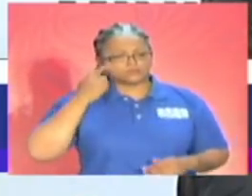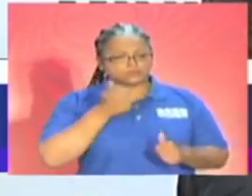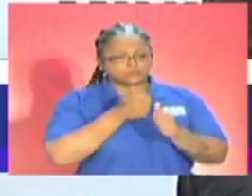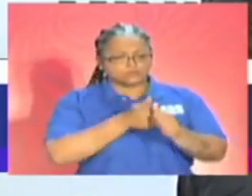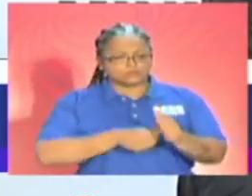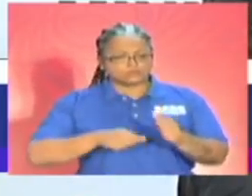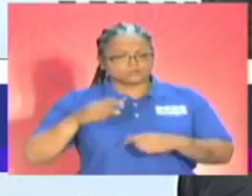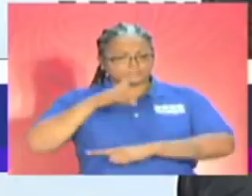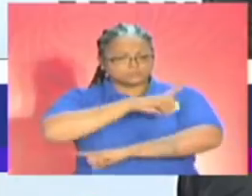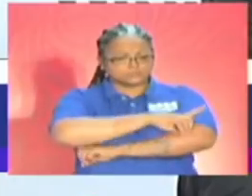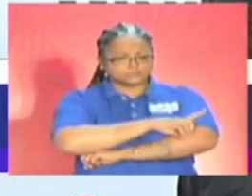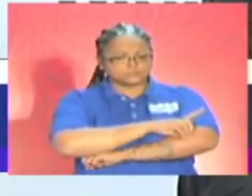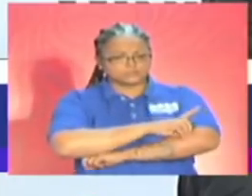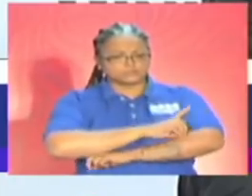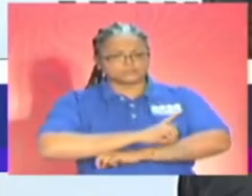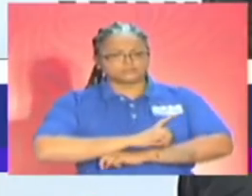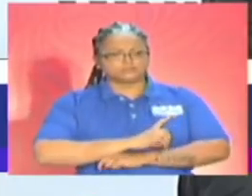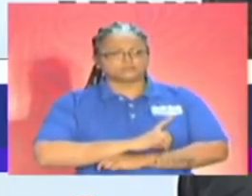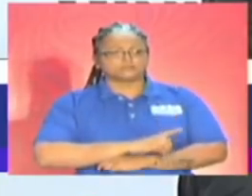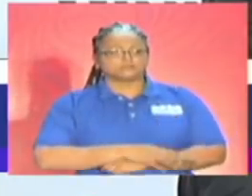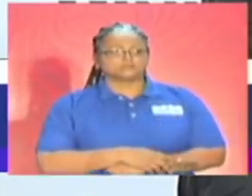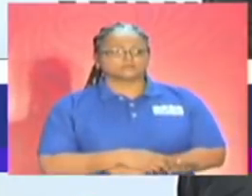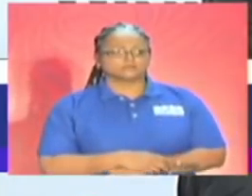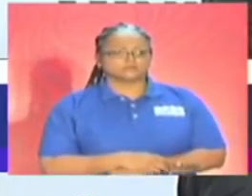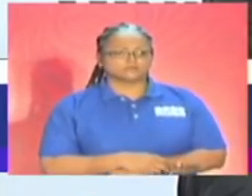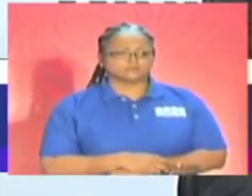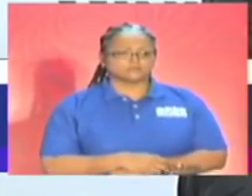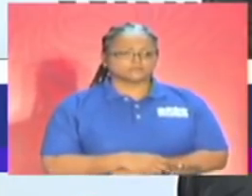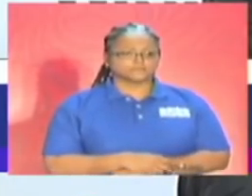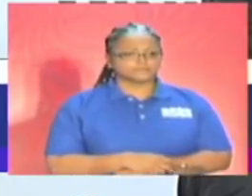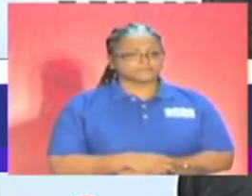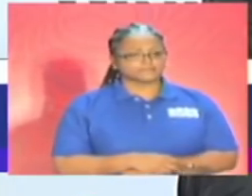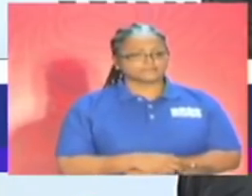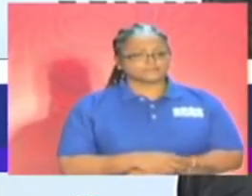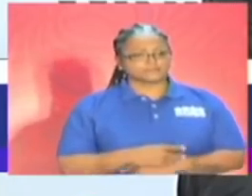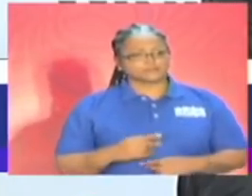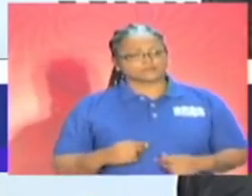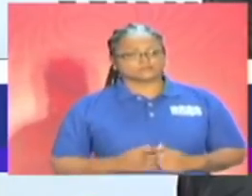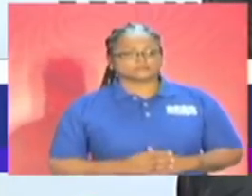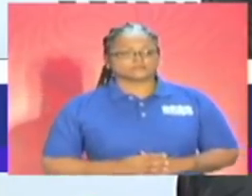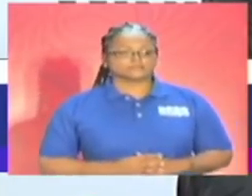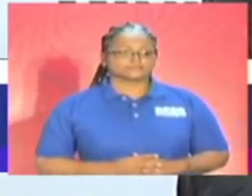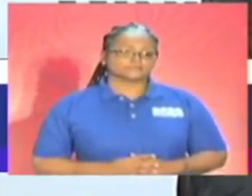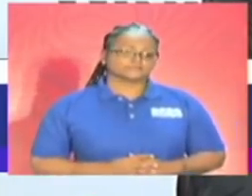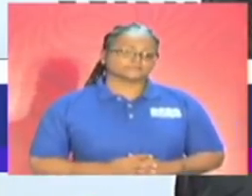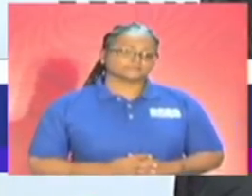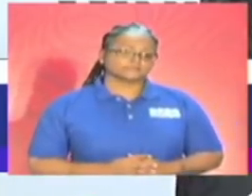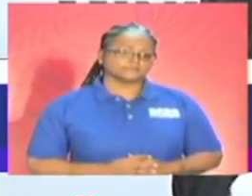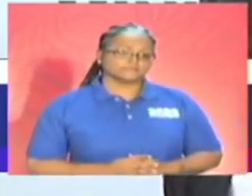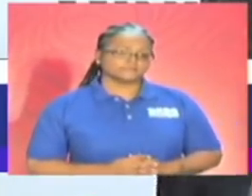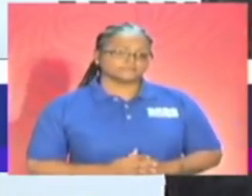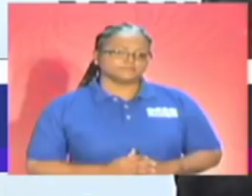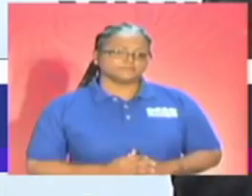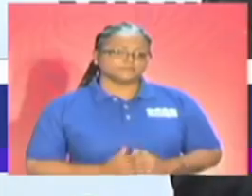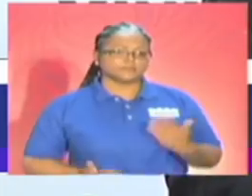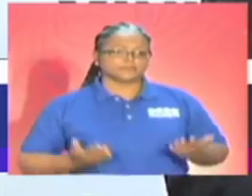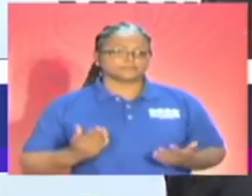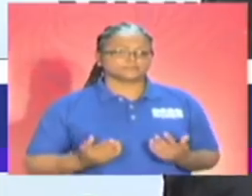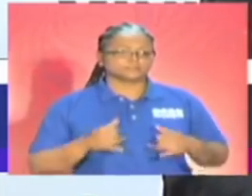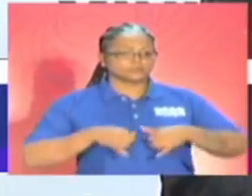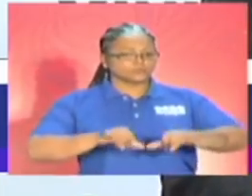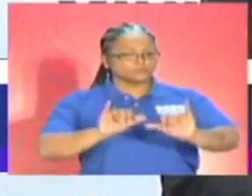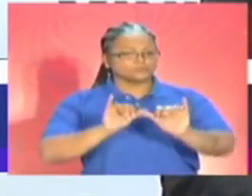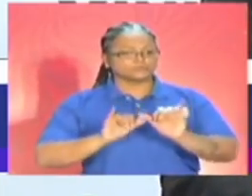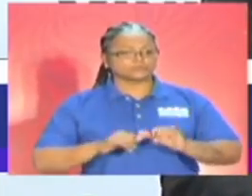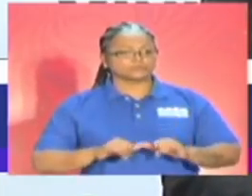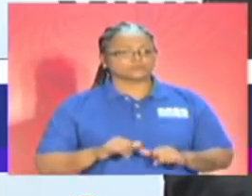of the update. Similarly, you see 12 to 18, 1,707. So again, it is a daily tally. We are actually